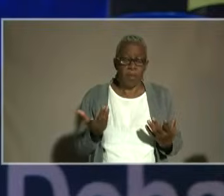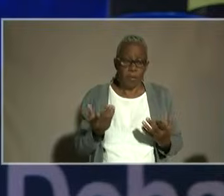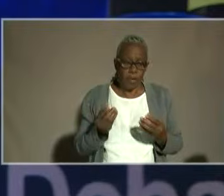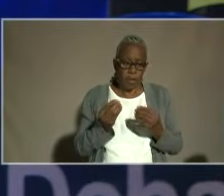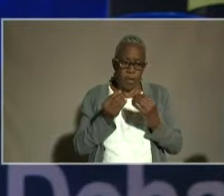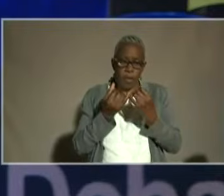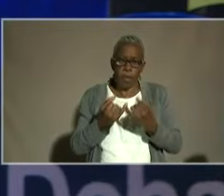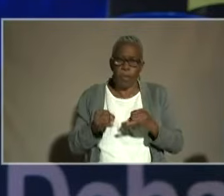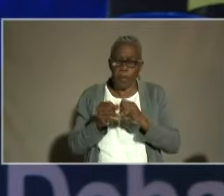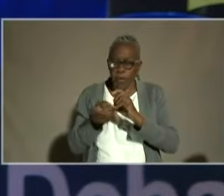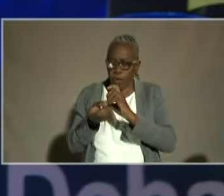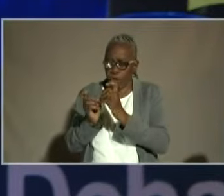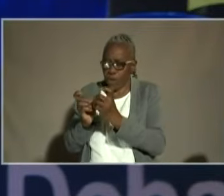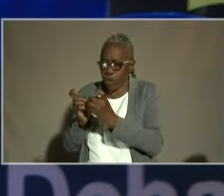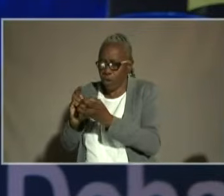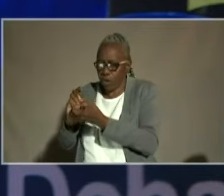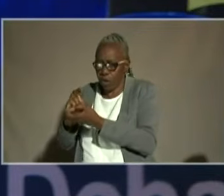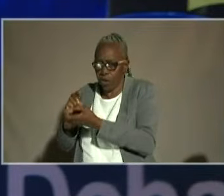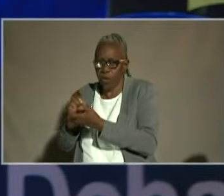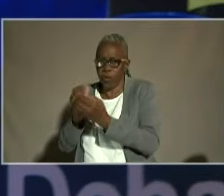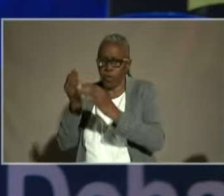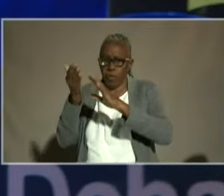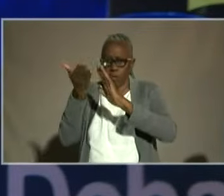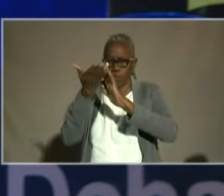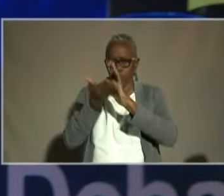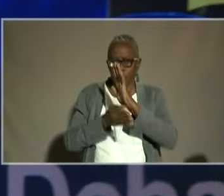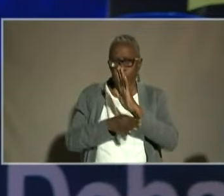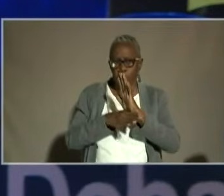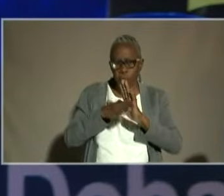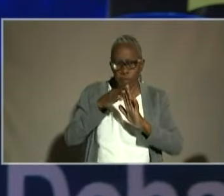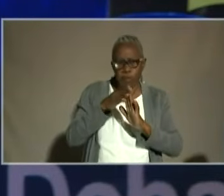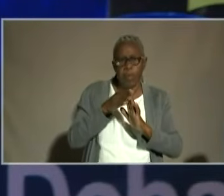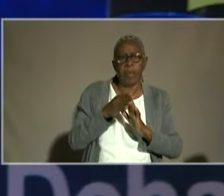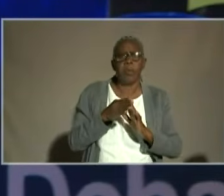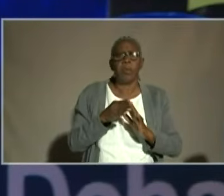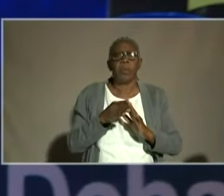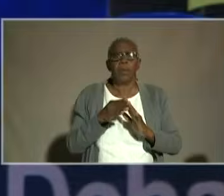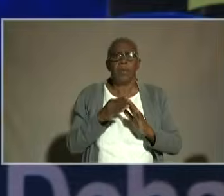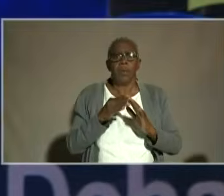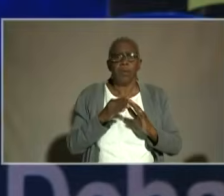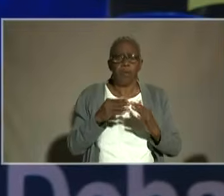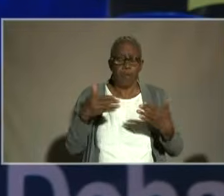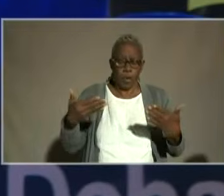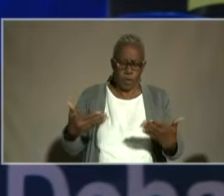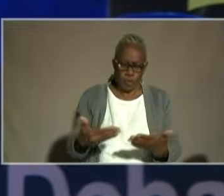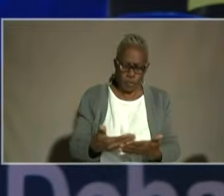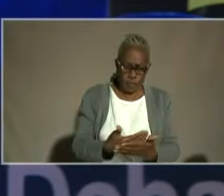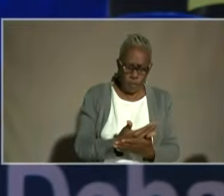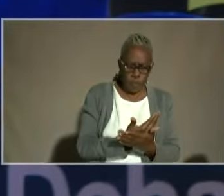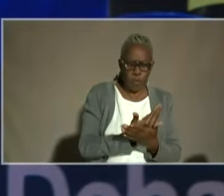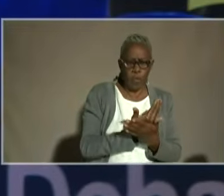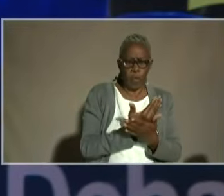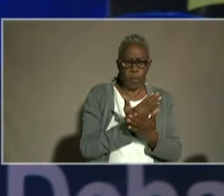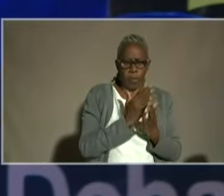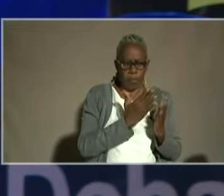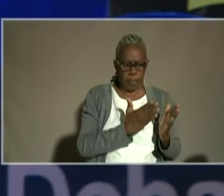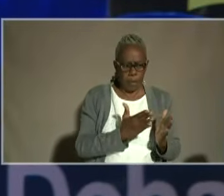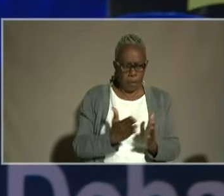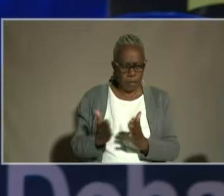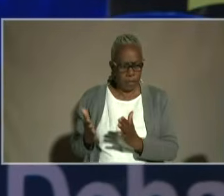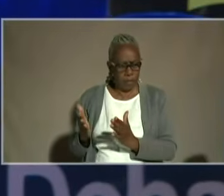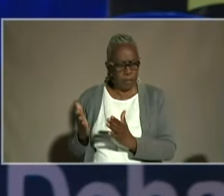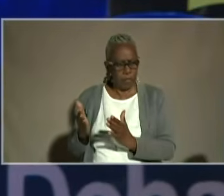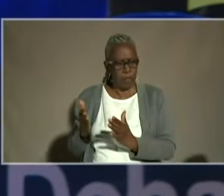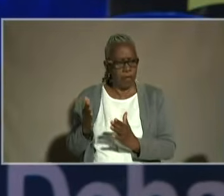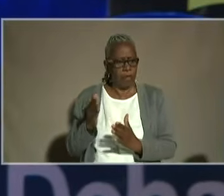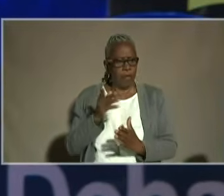significant improvement in enforcement, and including a new planning order for Kingston and St.